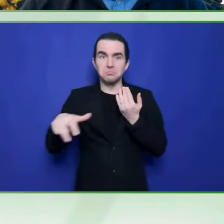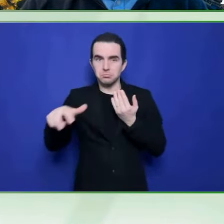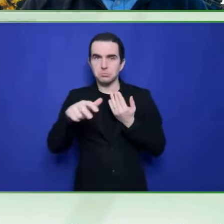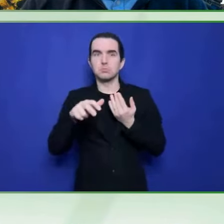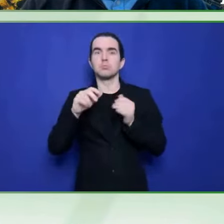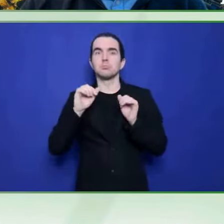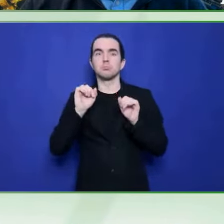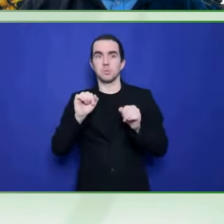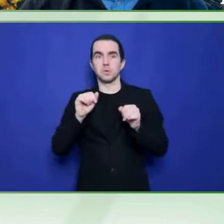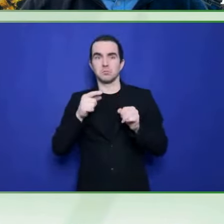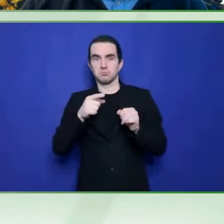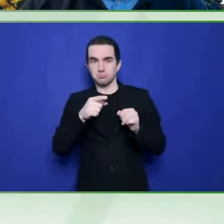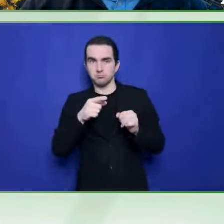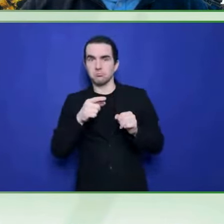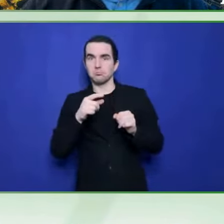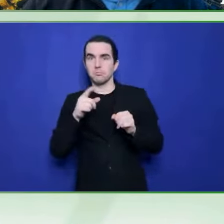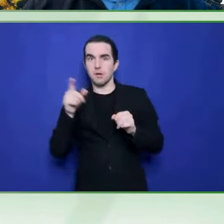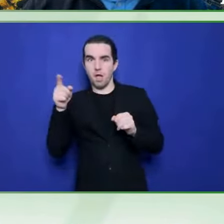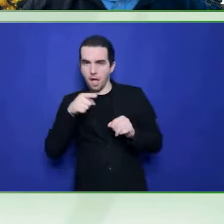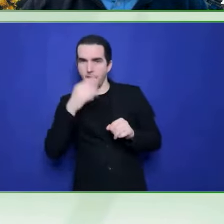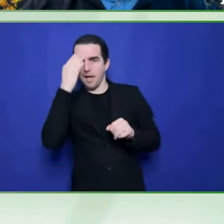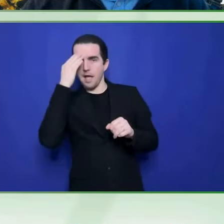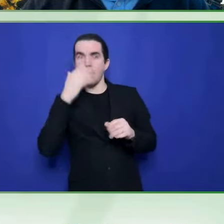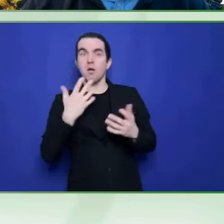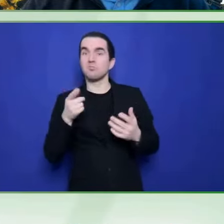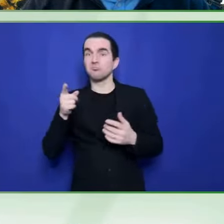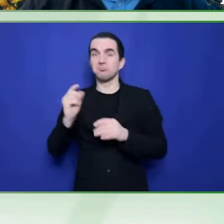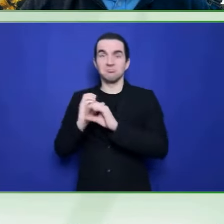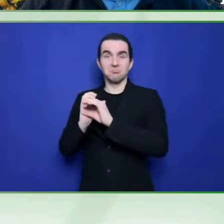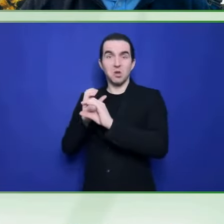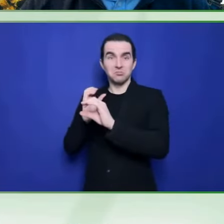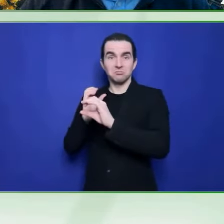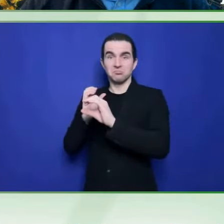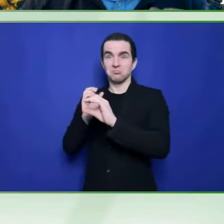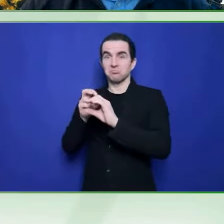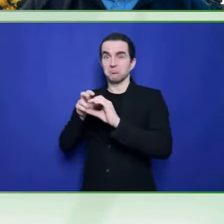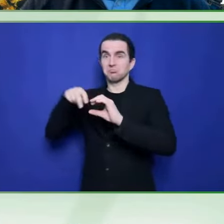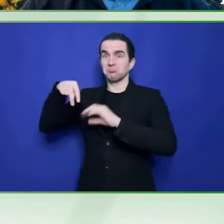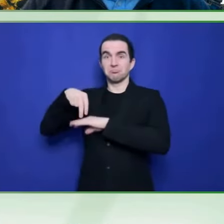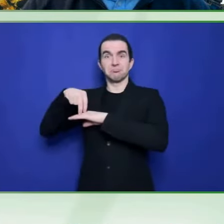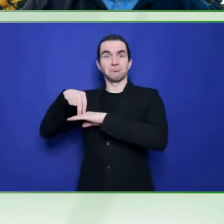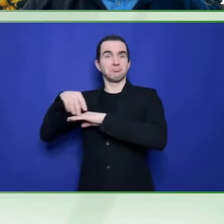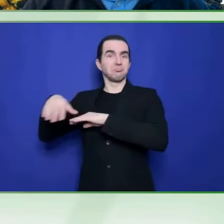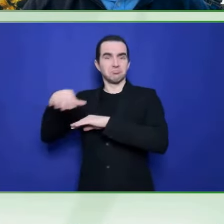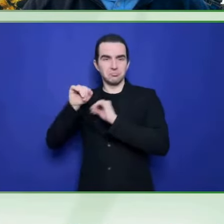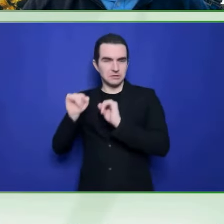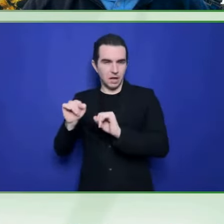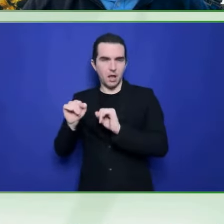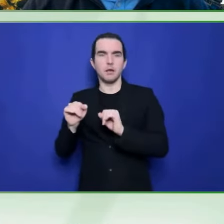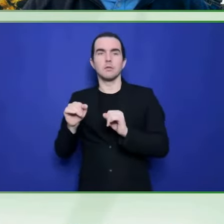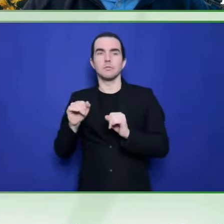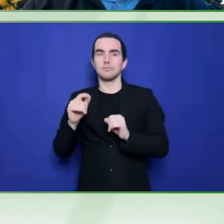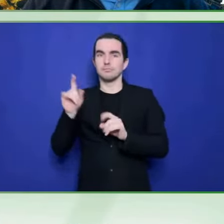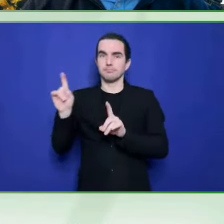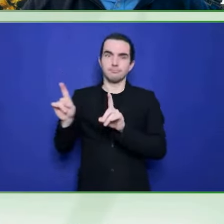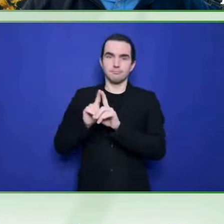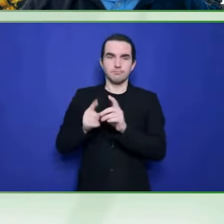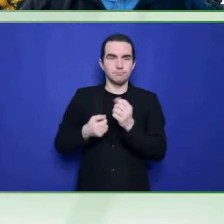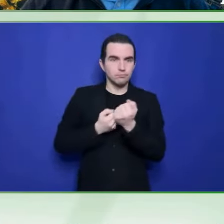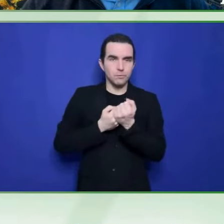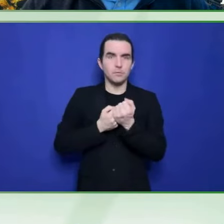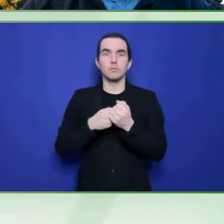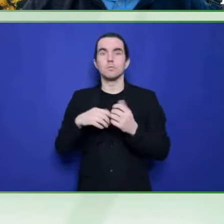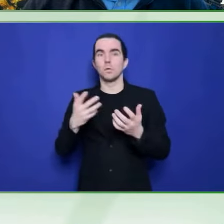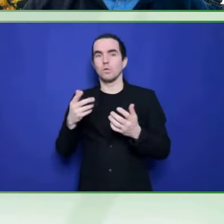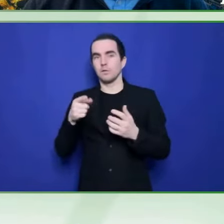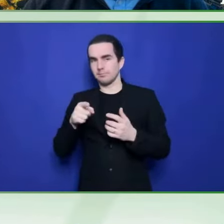for a traveler with needs to pre-register, and then the operator knows when you pull into the car park,